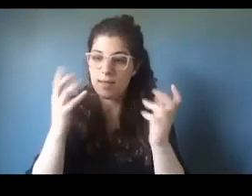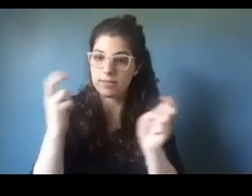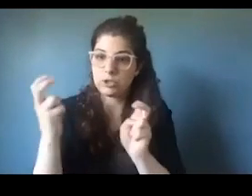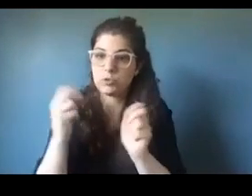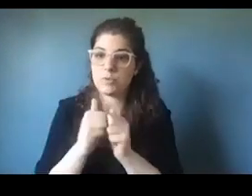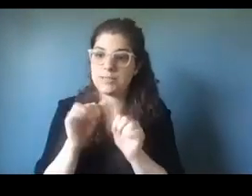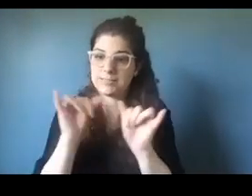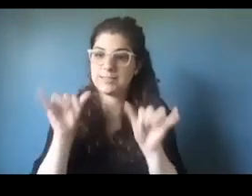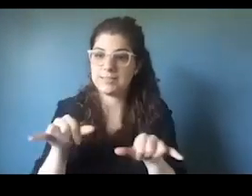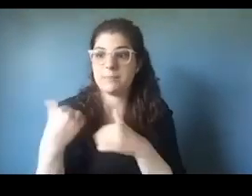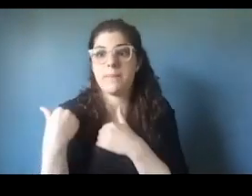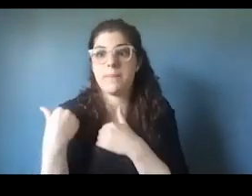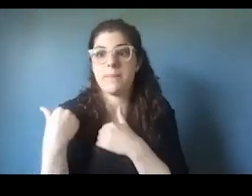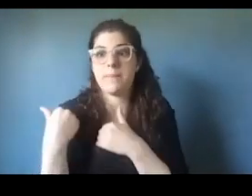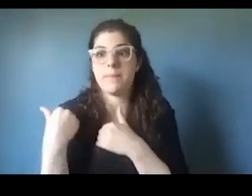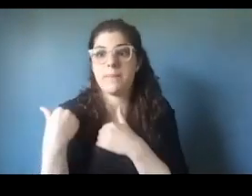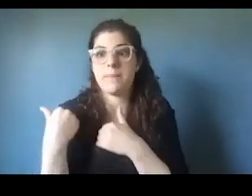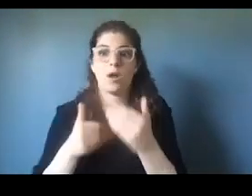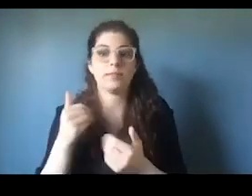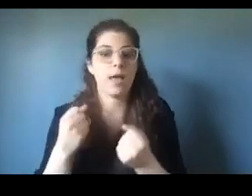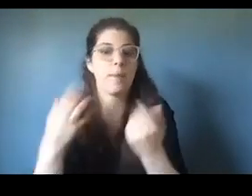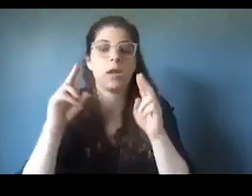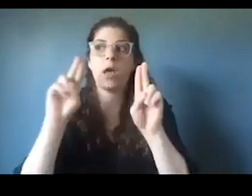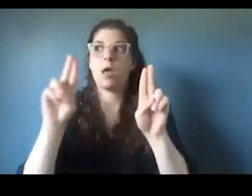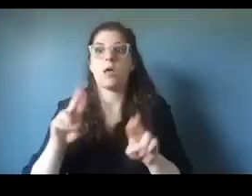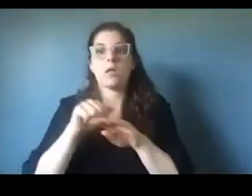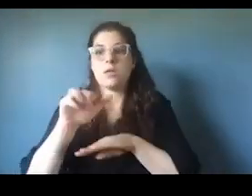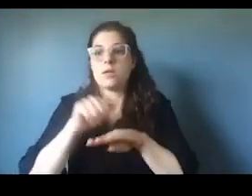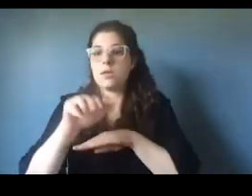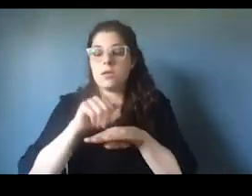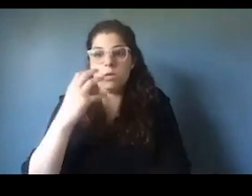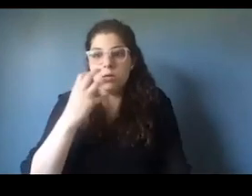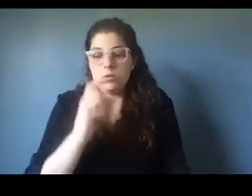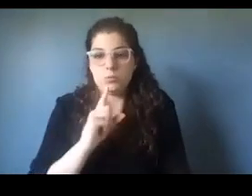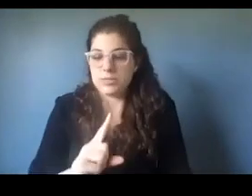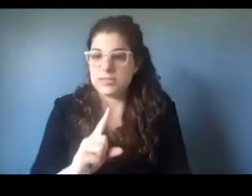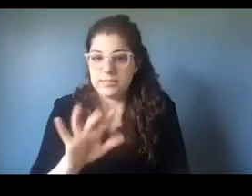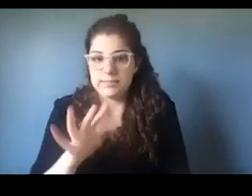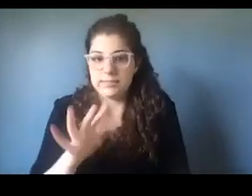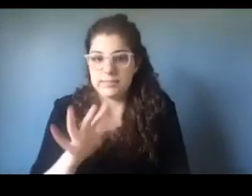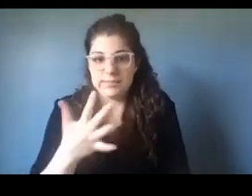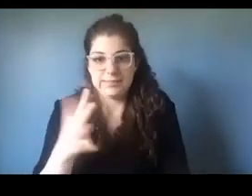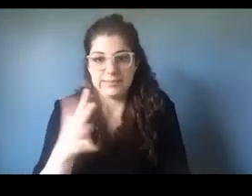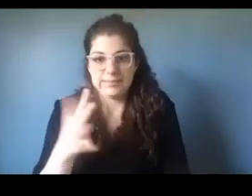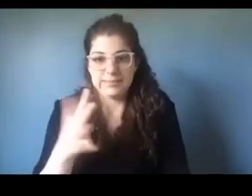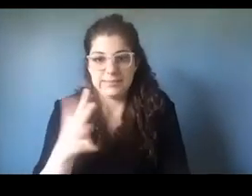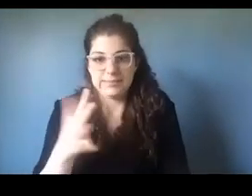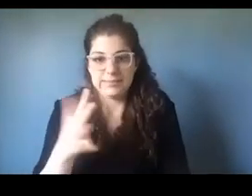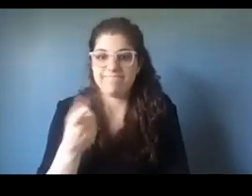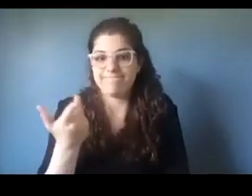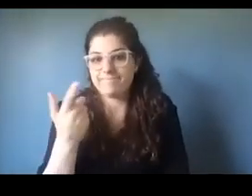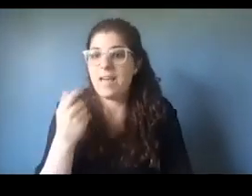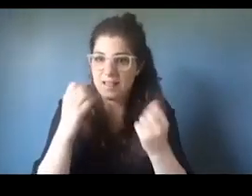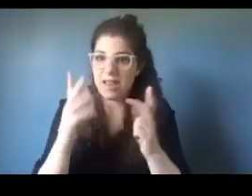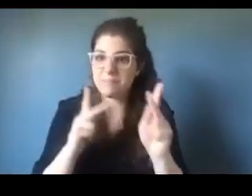system capacity to be able to process the number of applications they've been getting have really kind of made this moot in the sense that a lot of people are